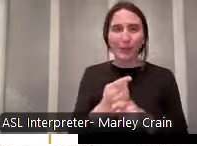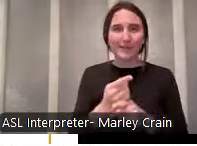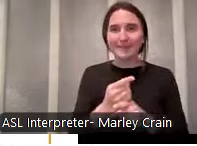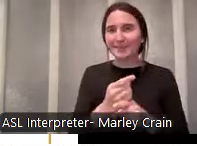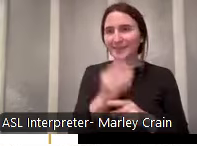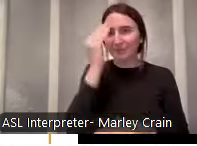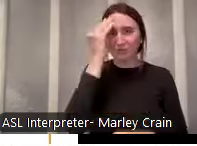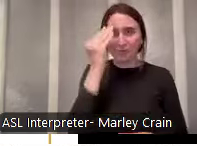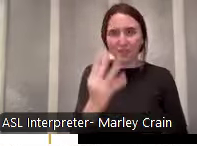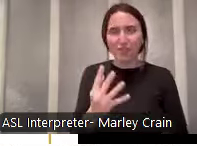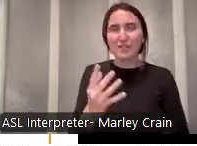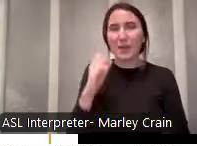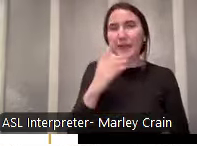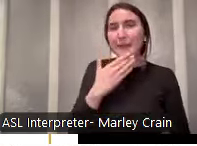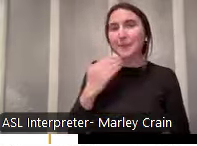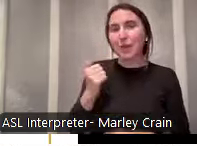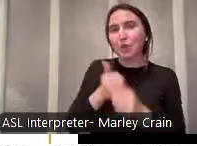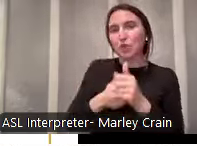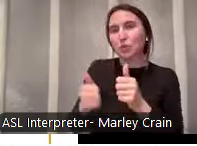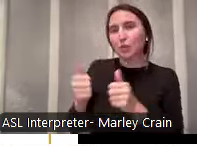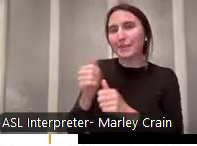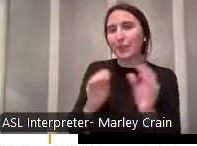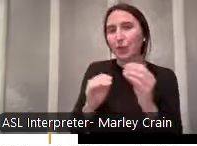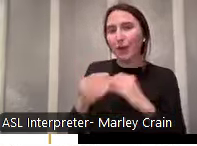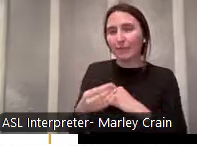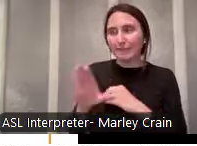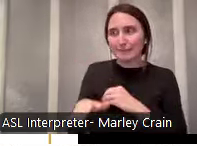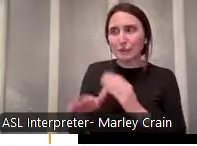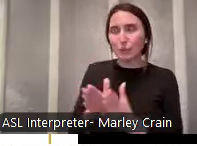at schools.nyc.gov and ask for help,